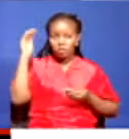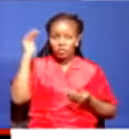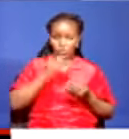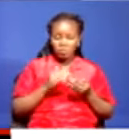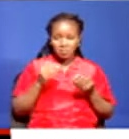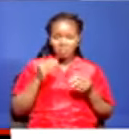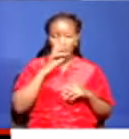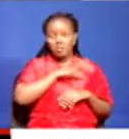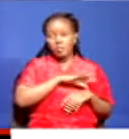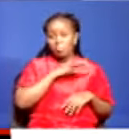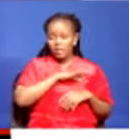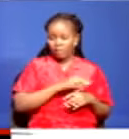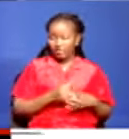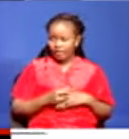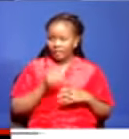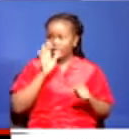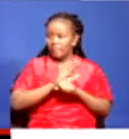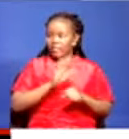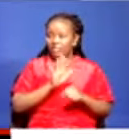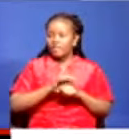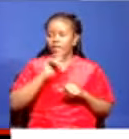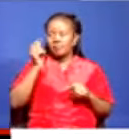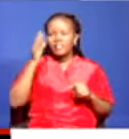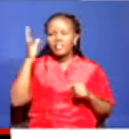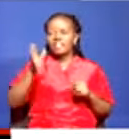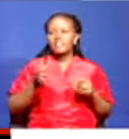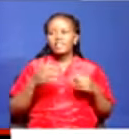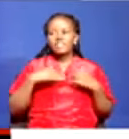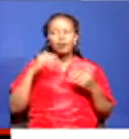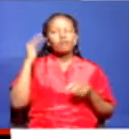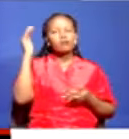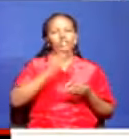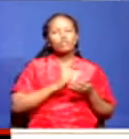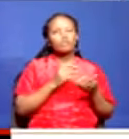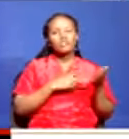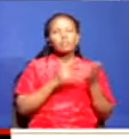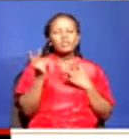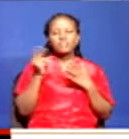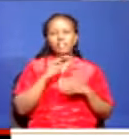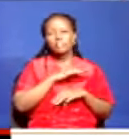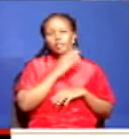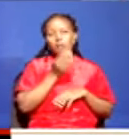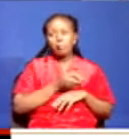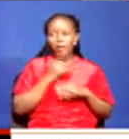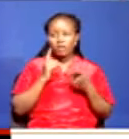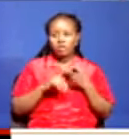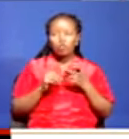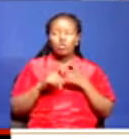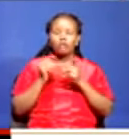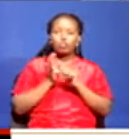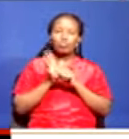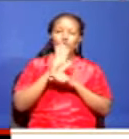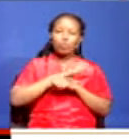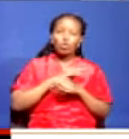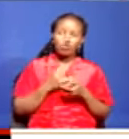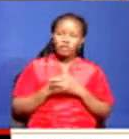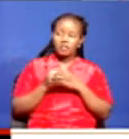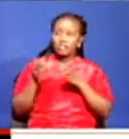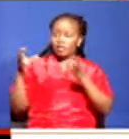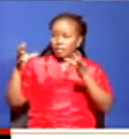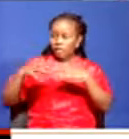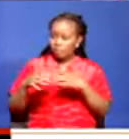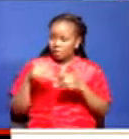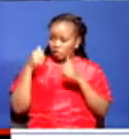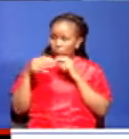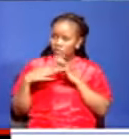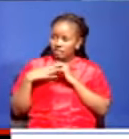Most Kenyans have reduced purchasing power. The pandemic impact. The company, which is a leading sourcing and supplies firm, now